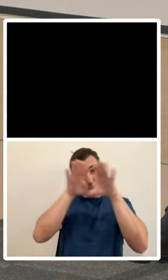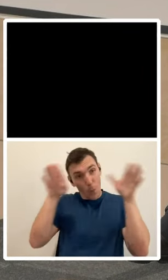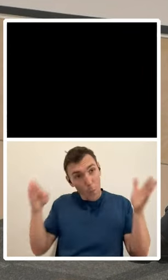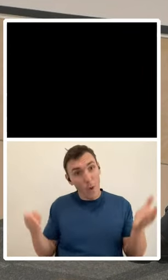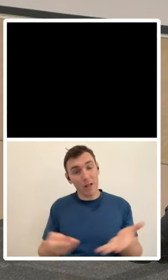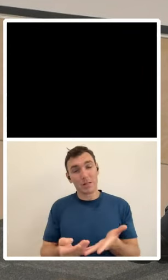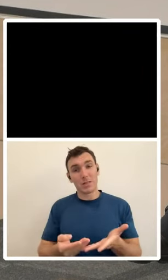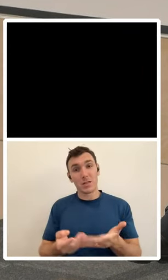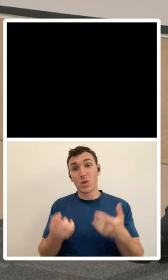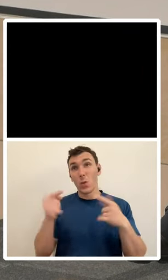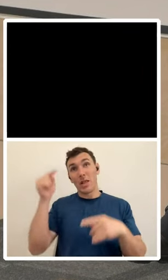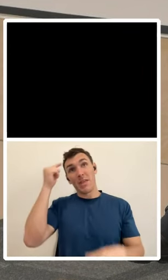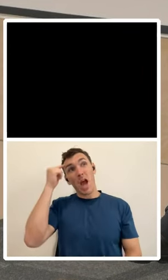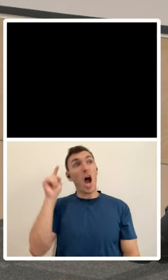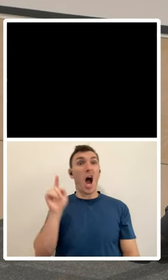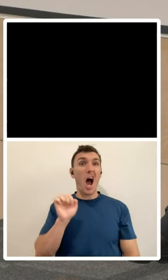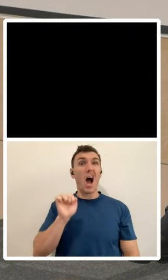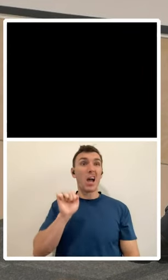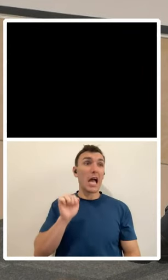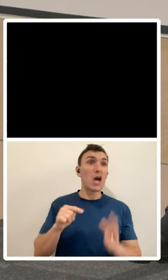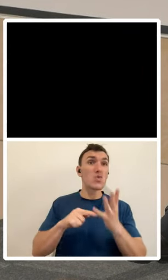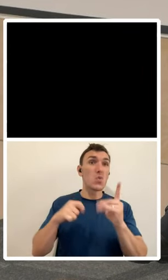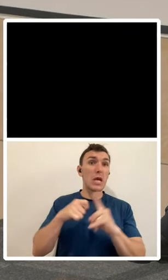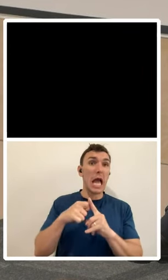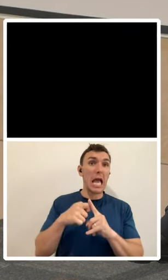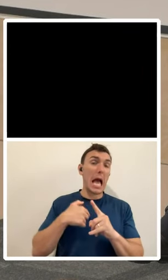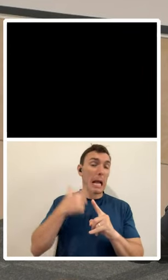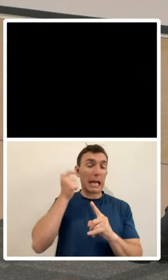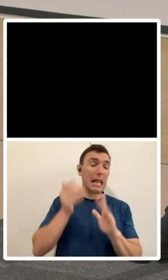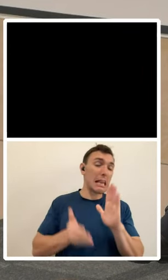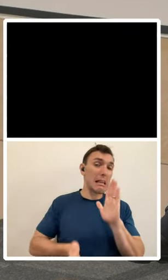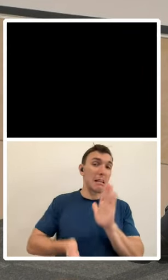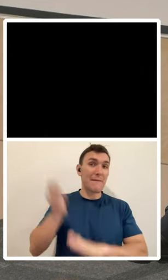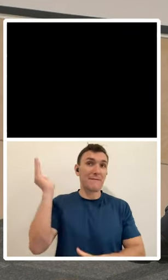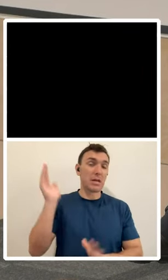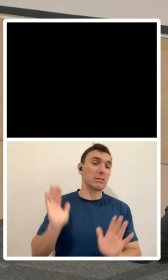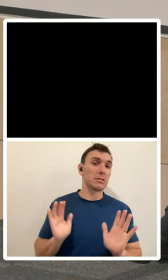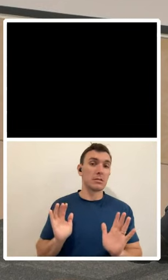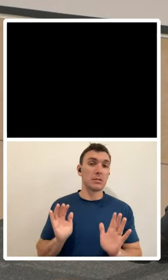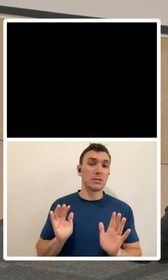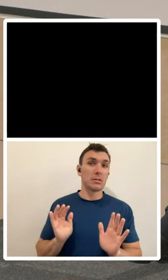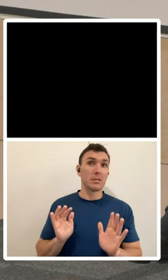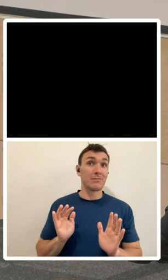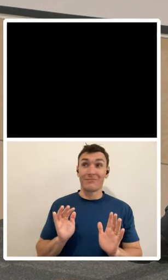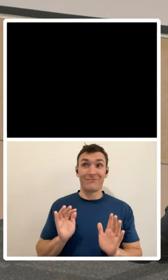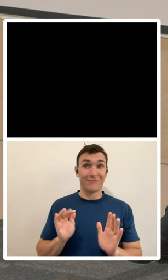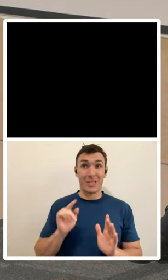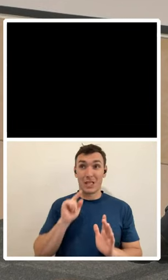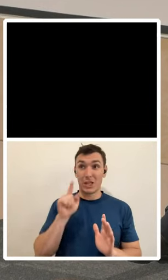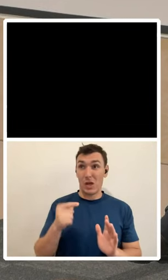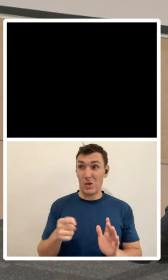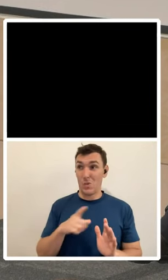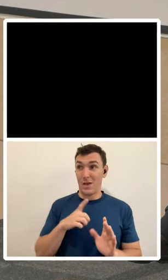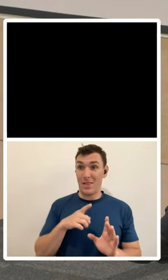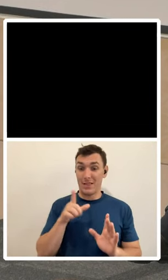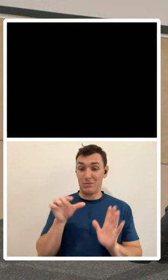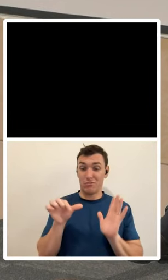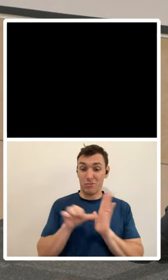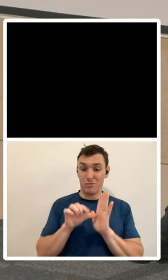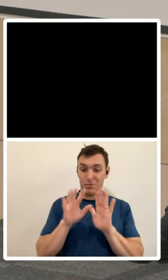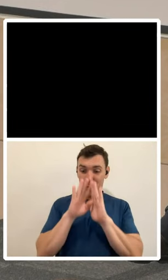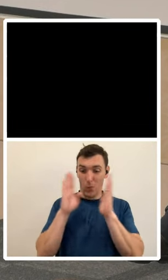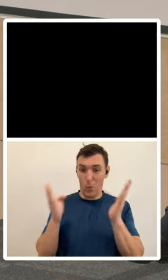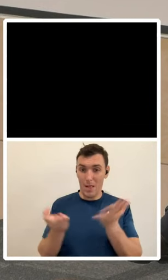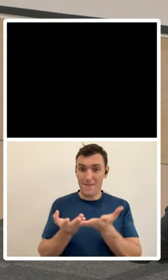is disempowering because actually the problem is not just here and we can't leave. This is a global problem and we need to fight it. And, you know, when we say it's a problem in